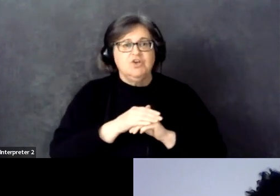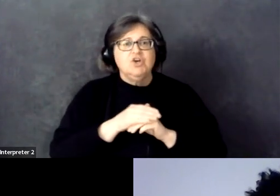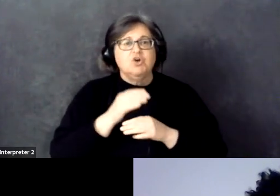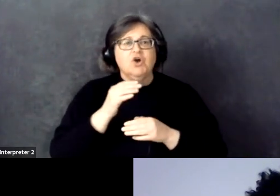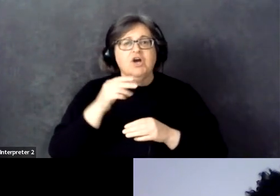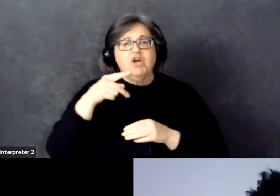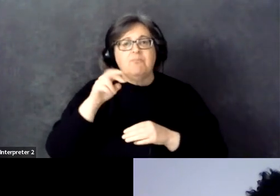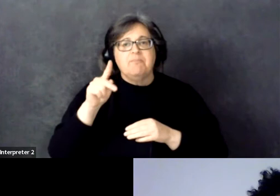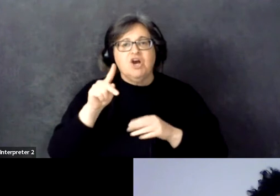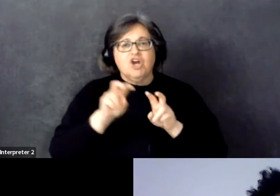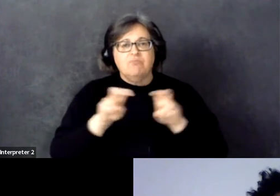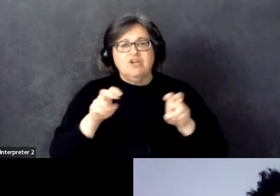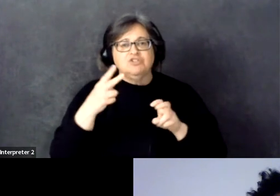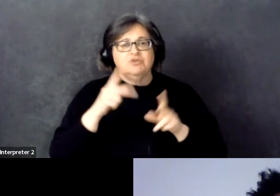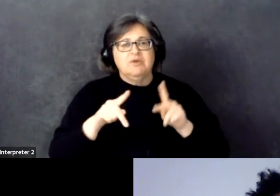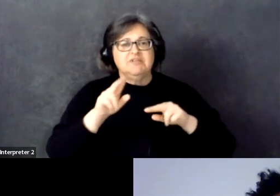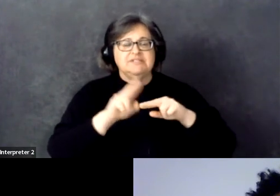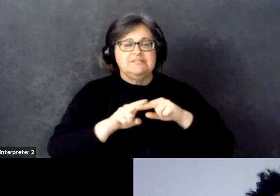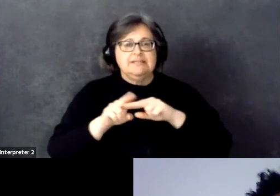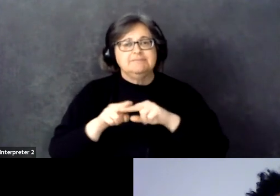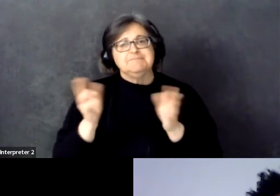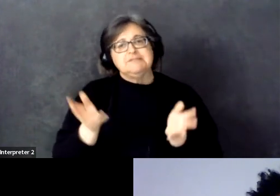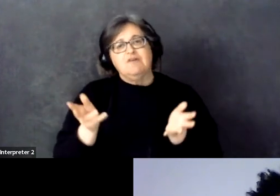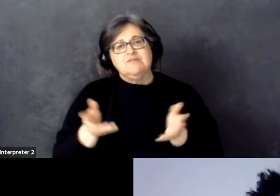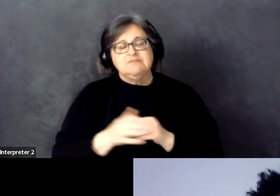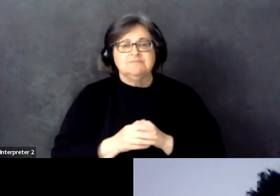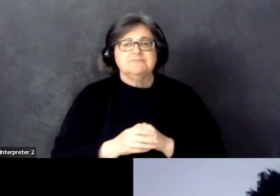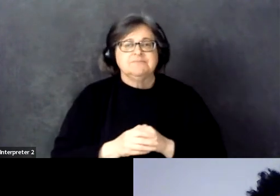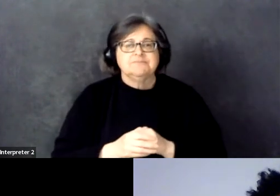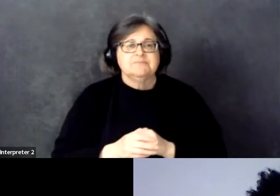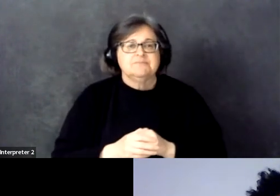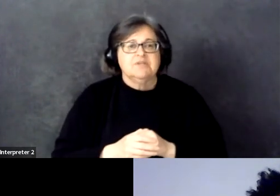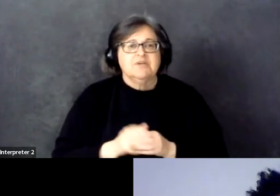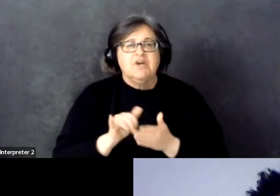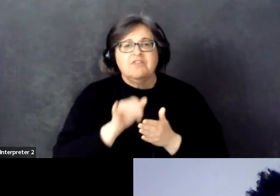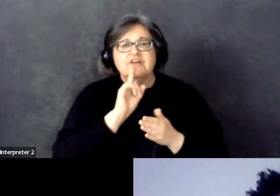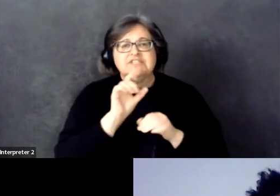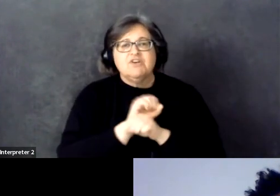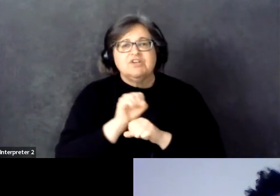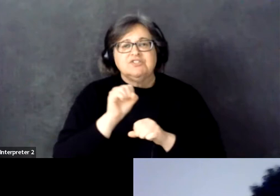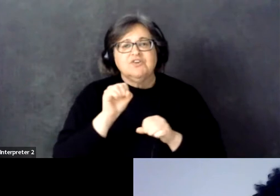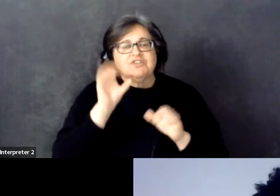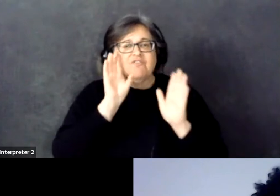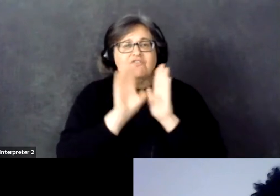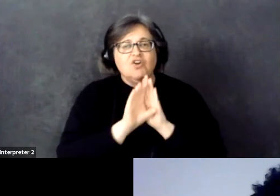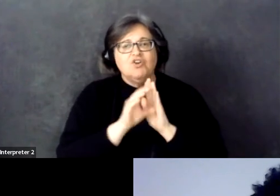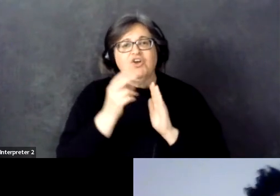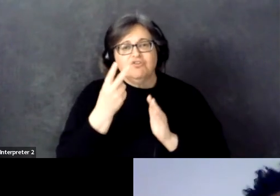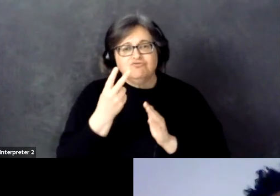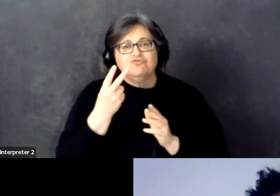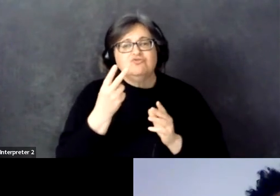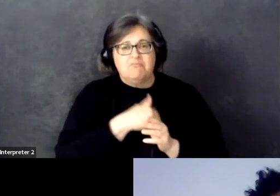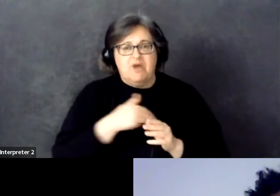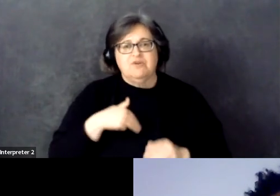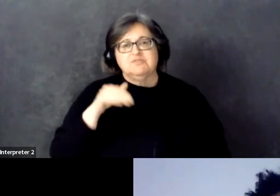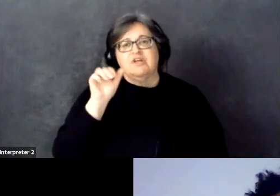with two people sitting there having a conversation. That's actually a photo of two of our members of AYLP.